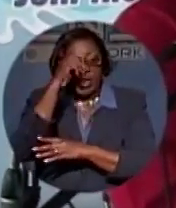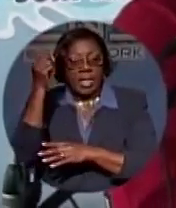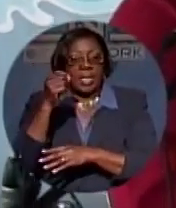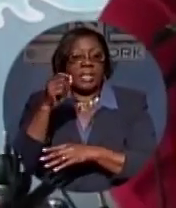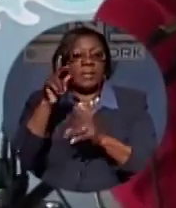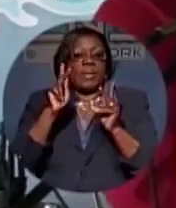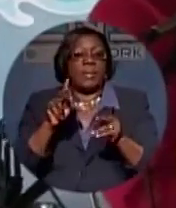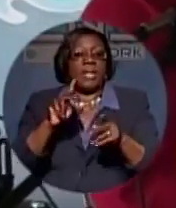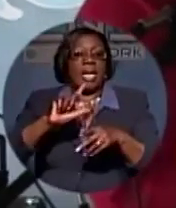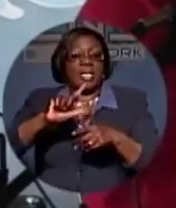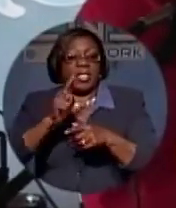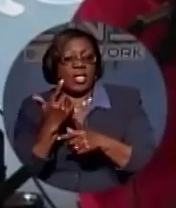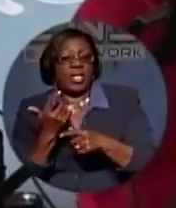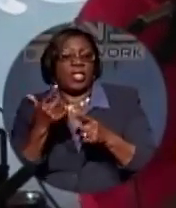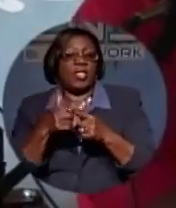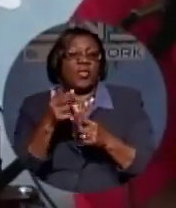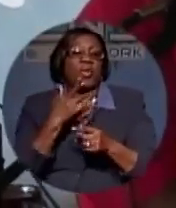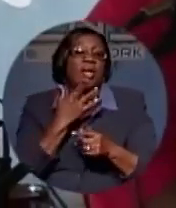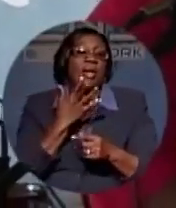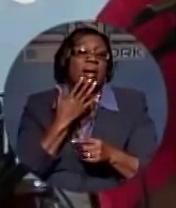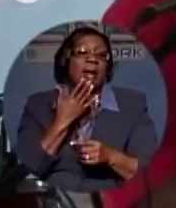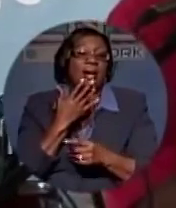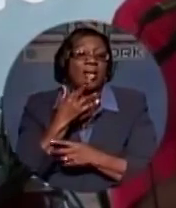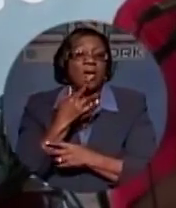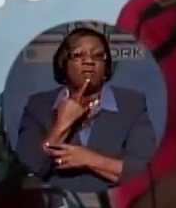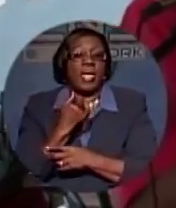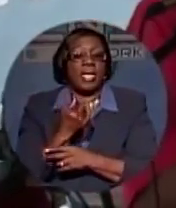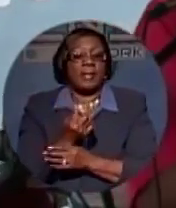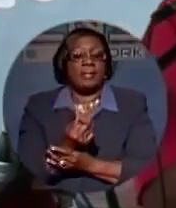turning to color red.